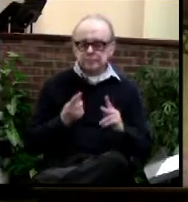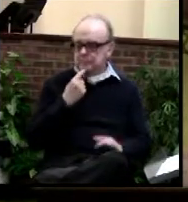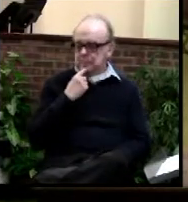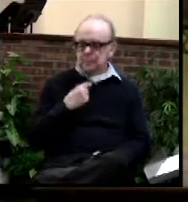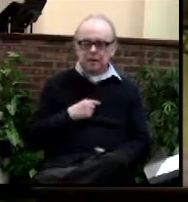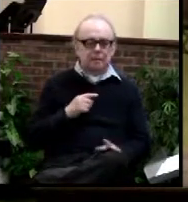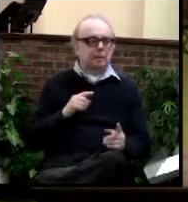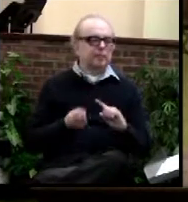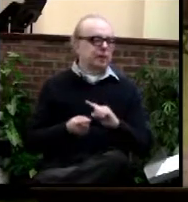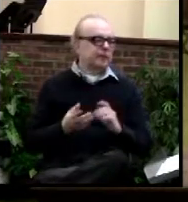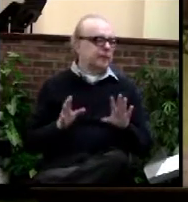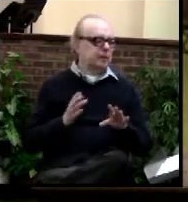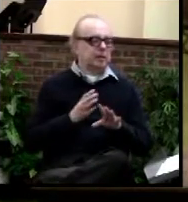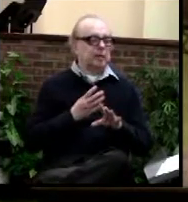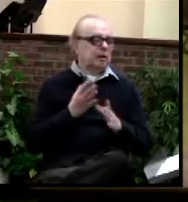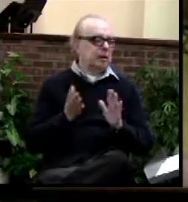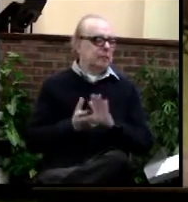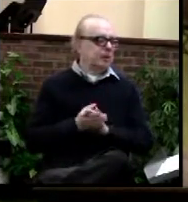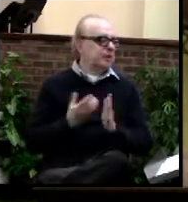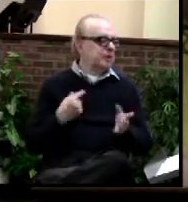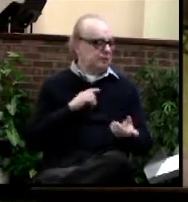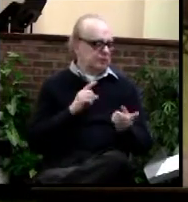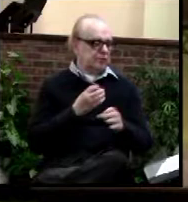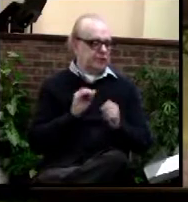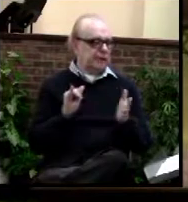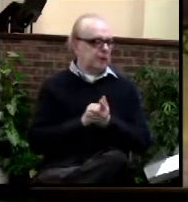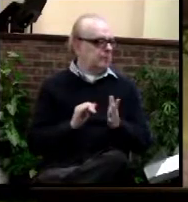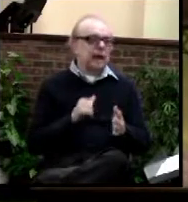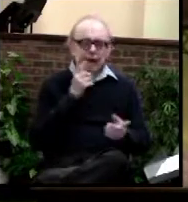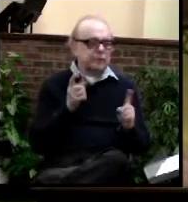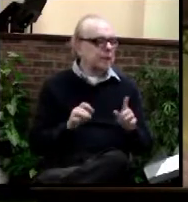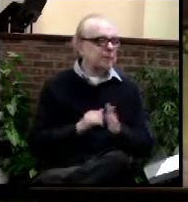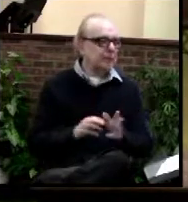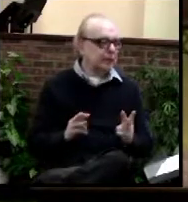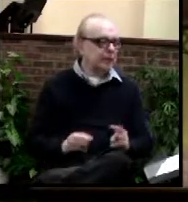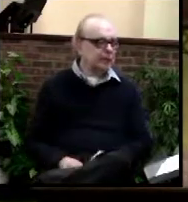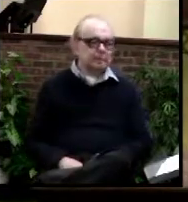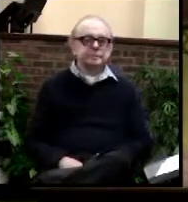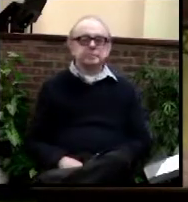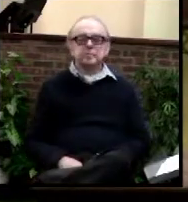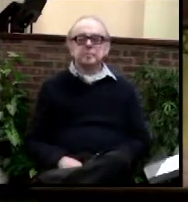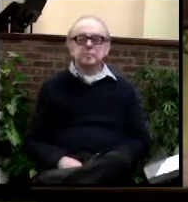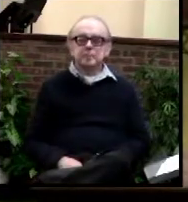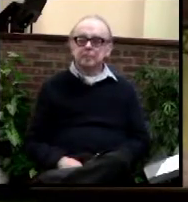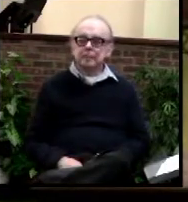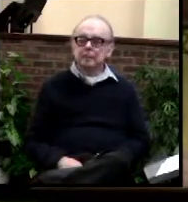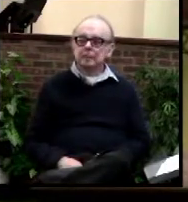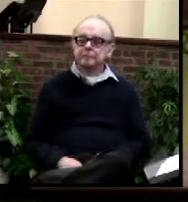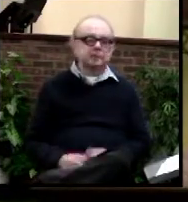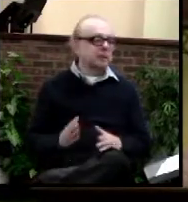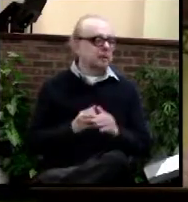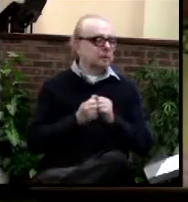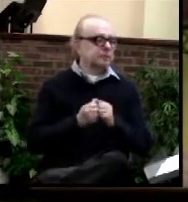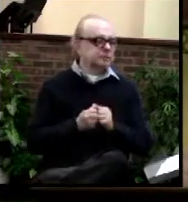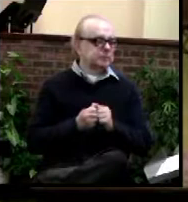them after they get saved or after we get married. It doesn't happen. Okay? I've shared with you.